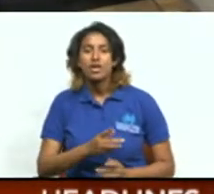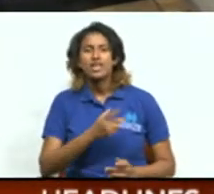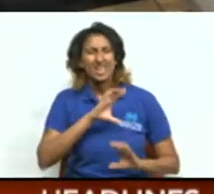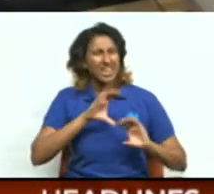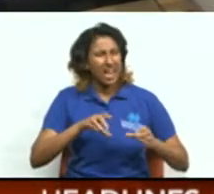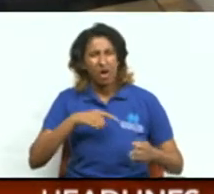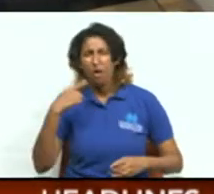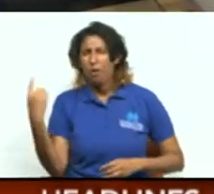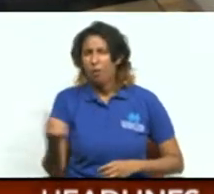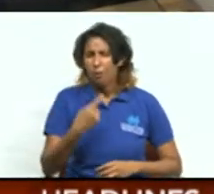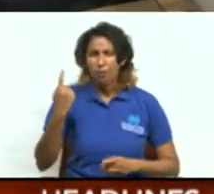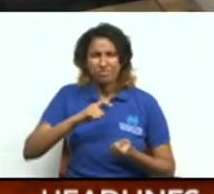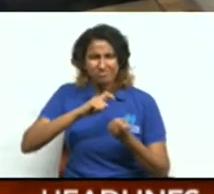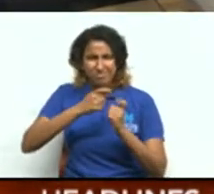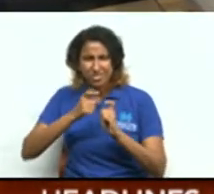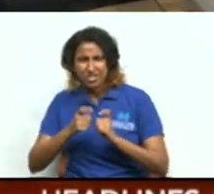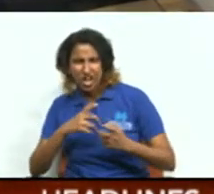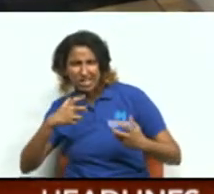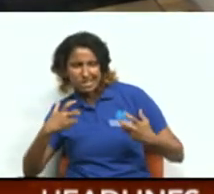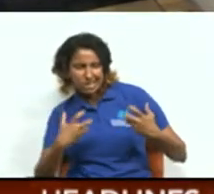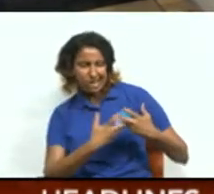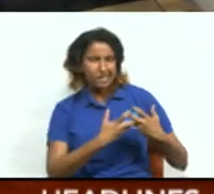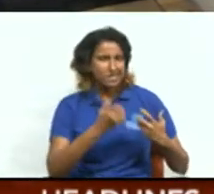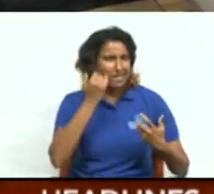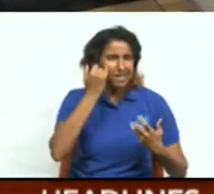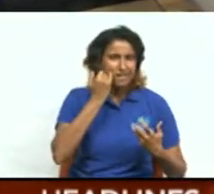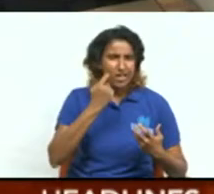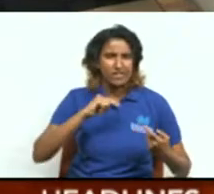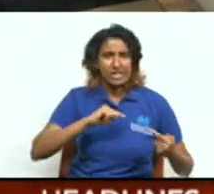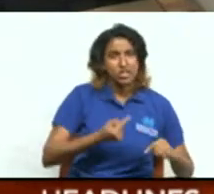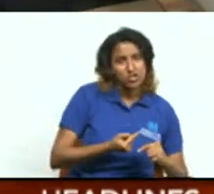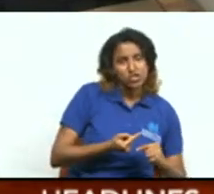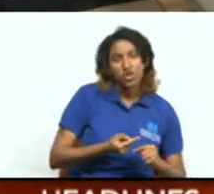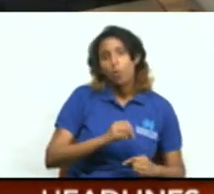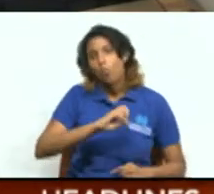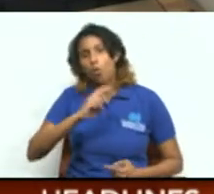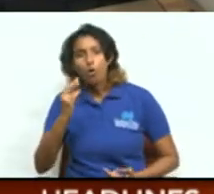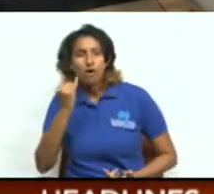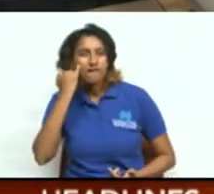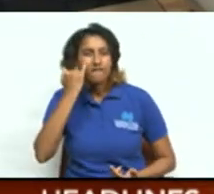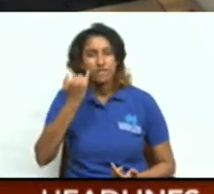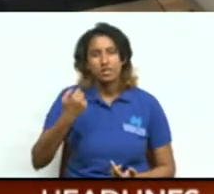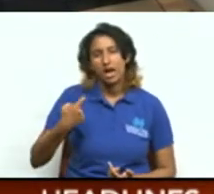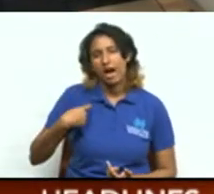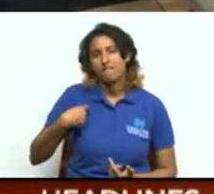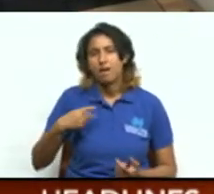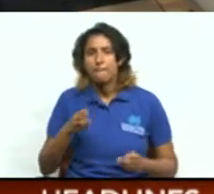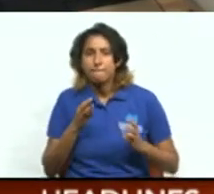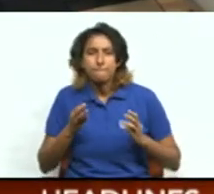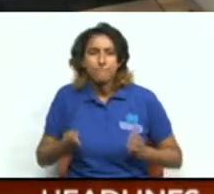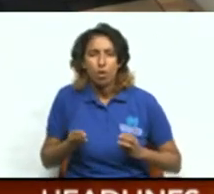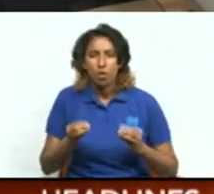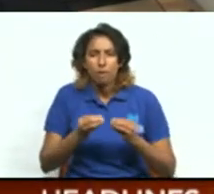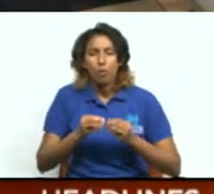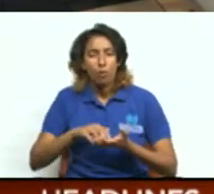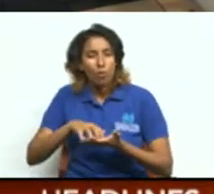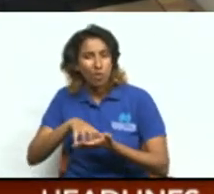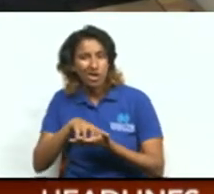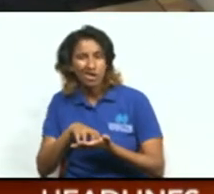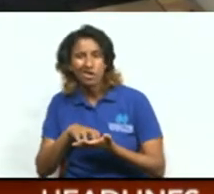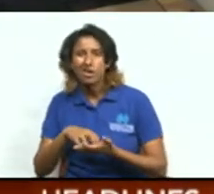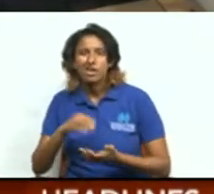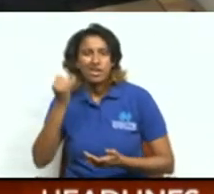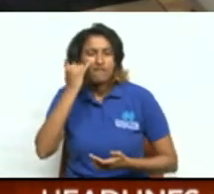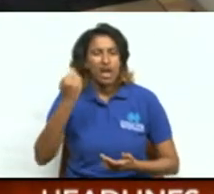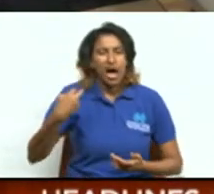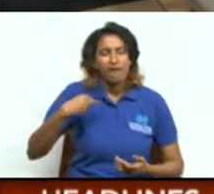body type, whatever injuries you have. Even people with osteoporosis, we can modify the classes for that. A lot